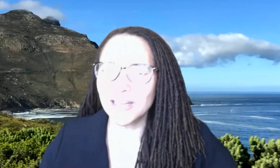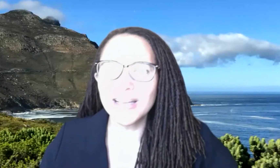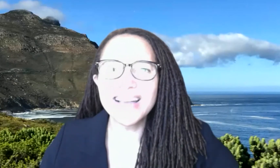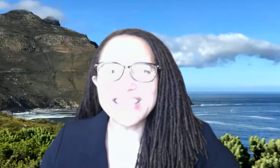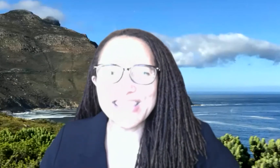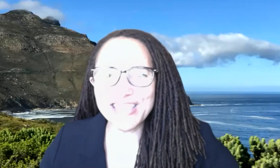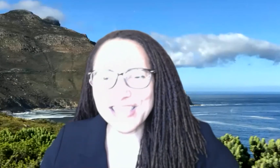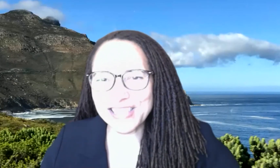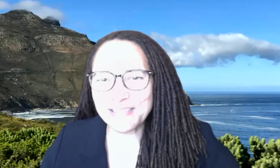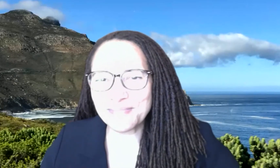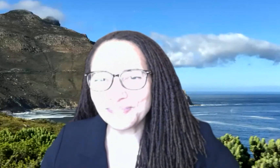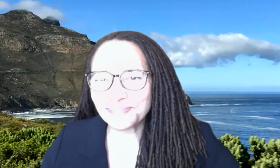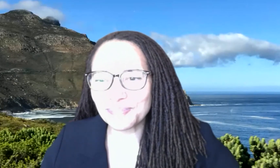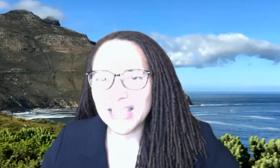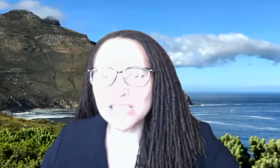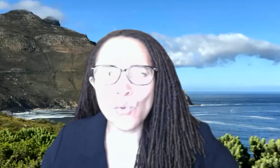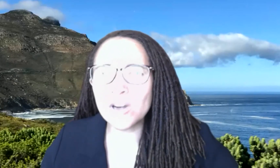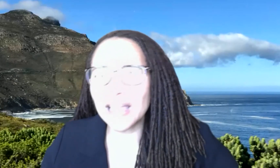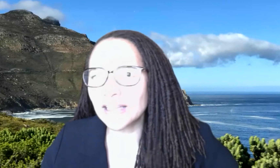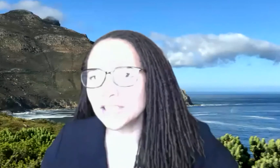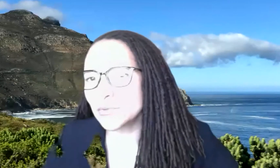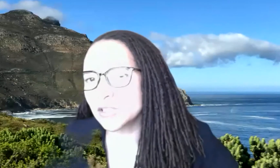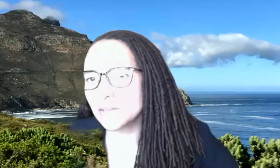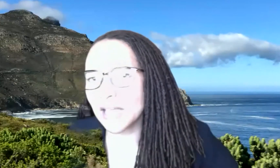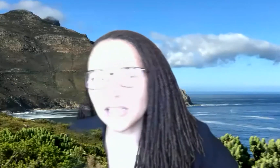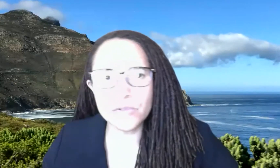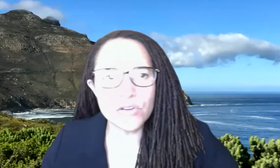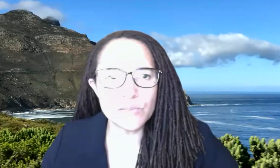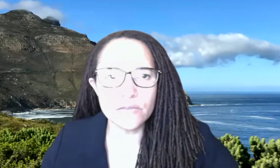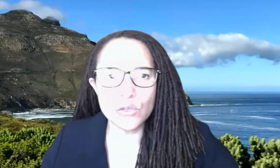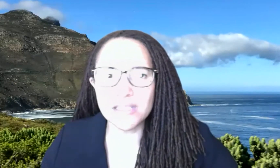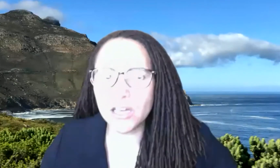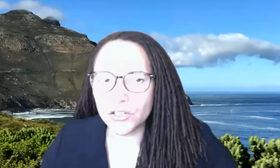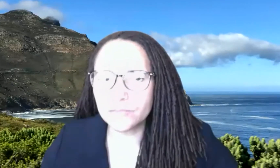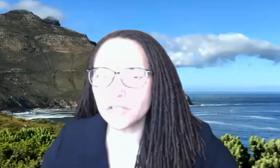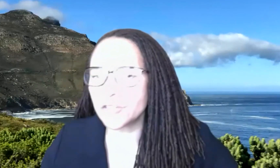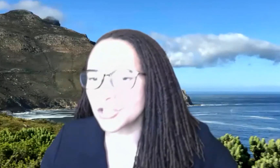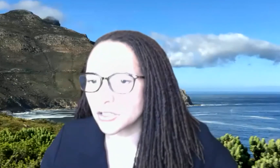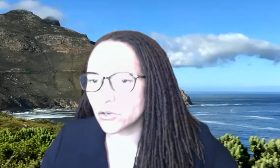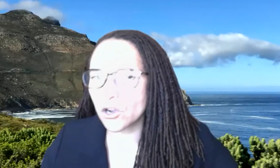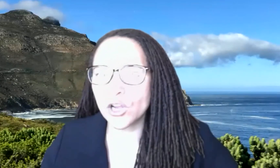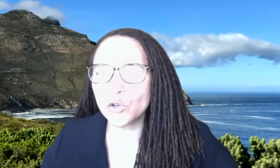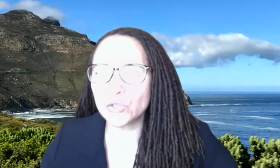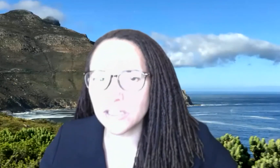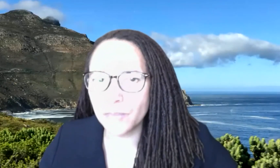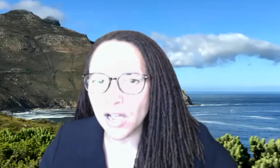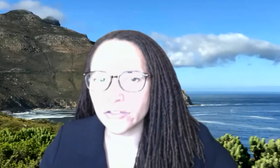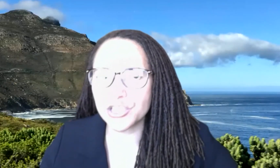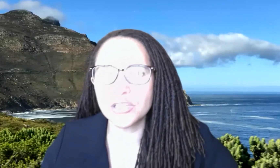dog. Such a system is more likely to result in Black communities being viewed as other, deficient, or